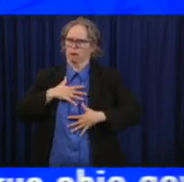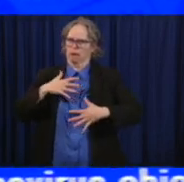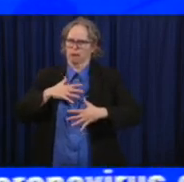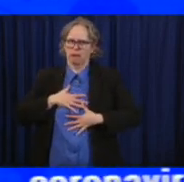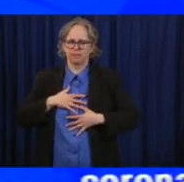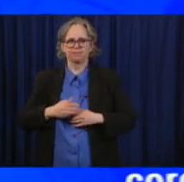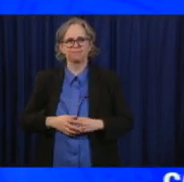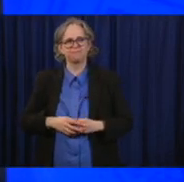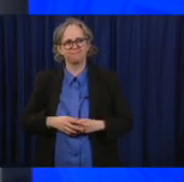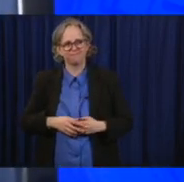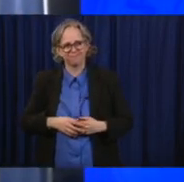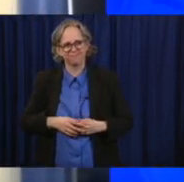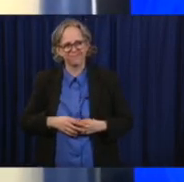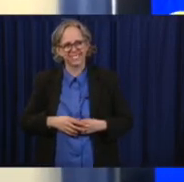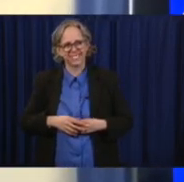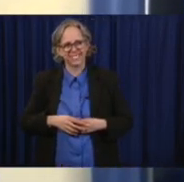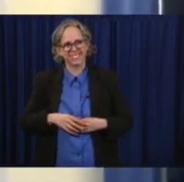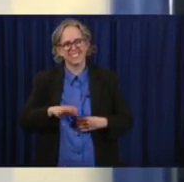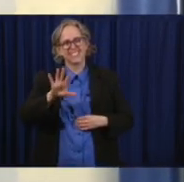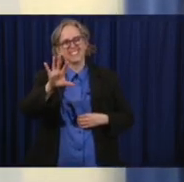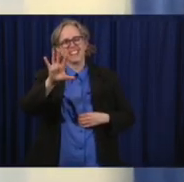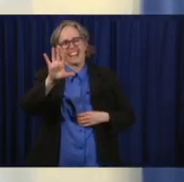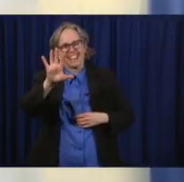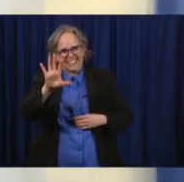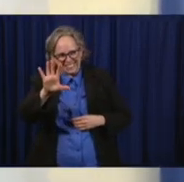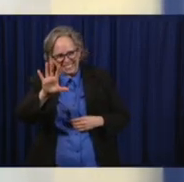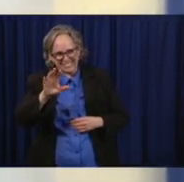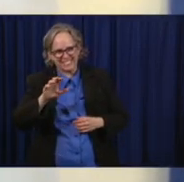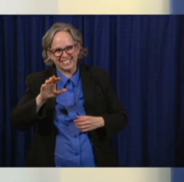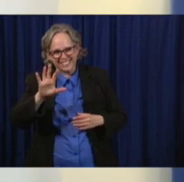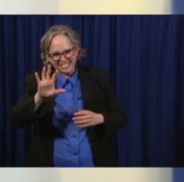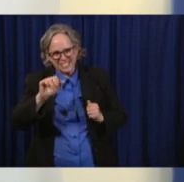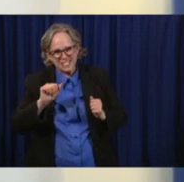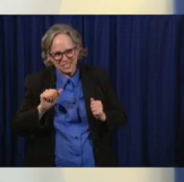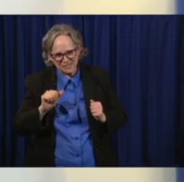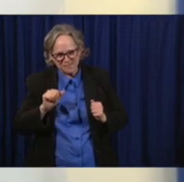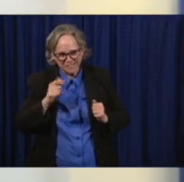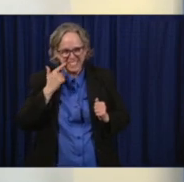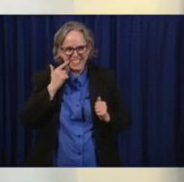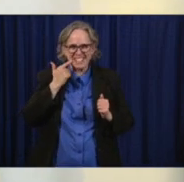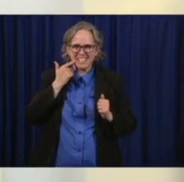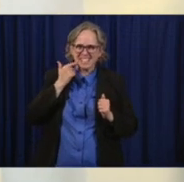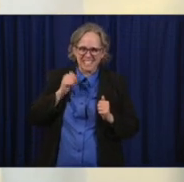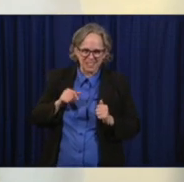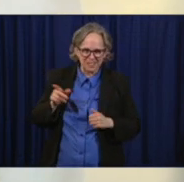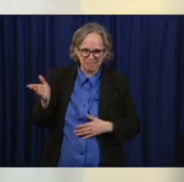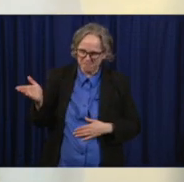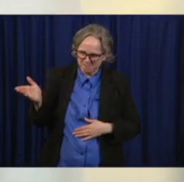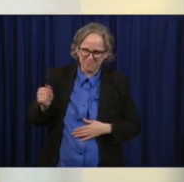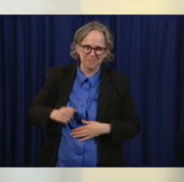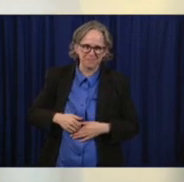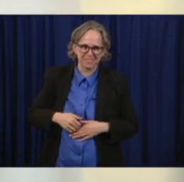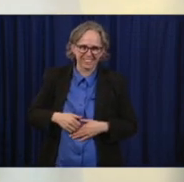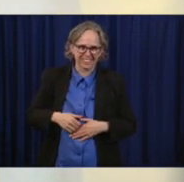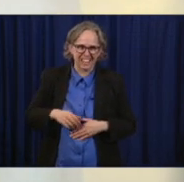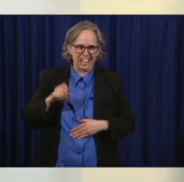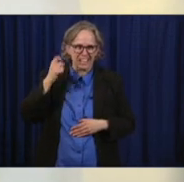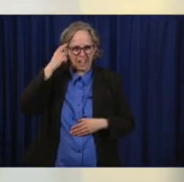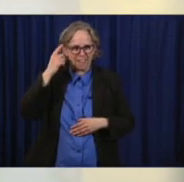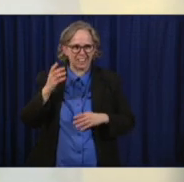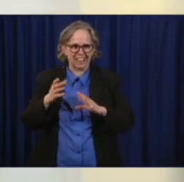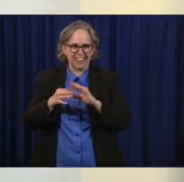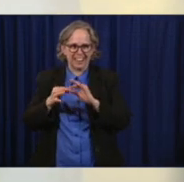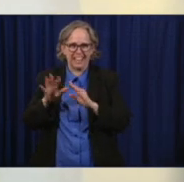Hello, this is Laura. I haven't said anything about it. I was so moved by the governor talking about his parents and his